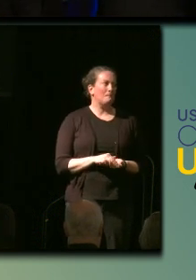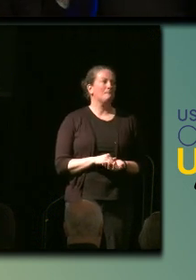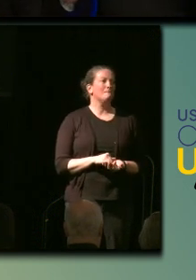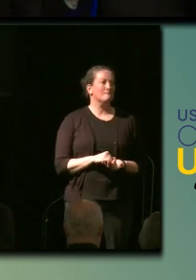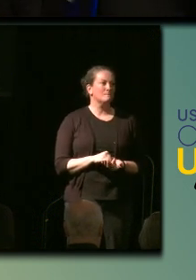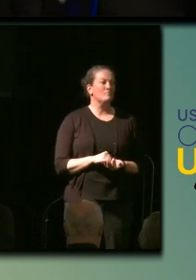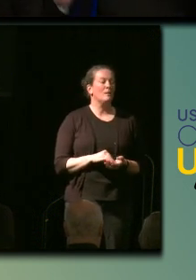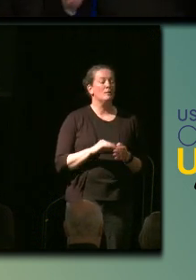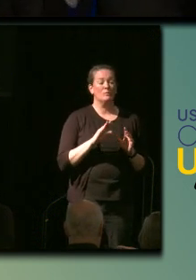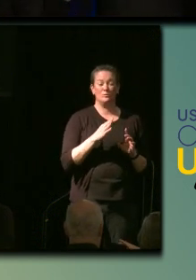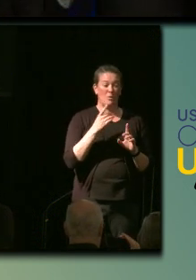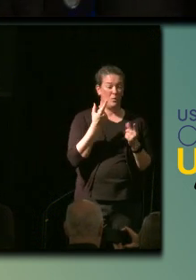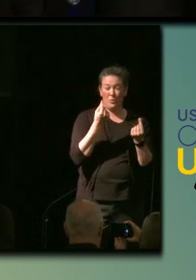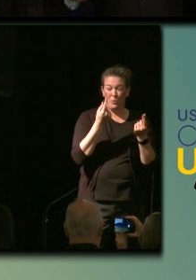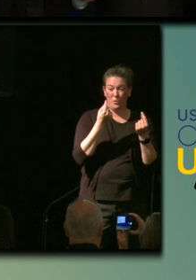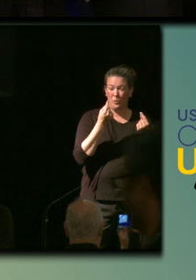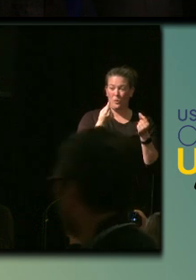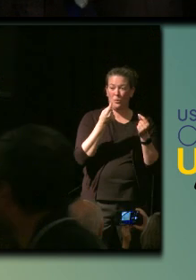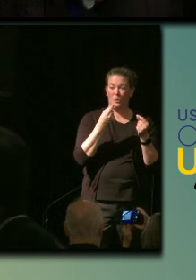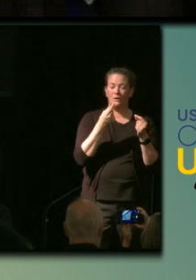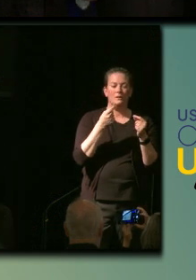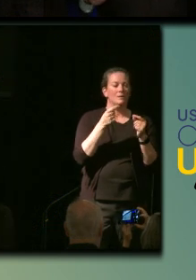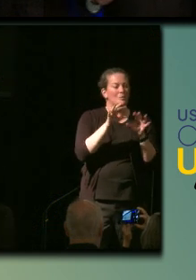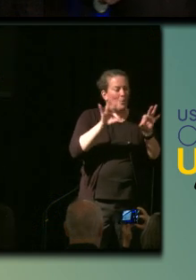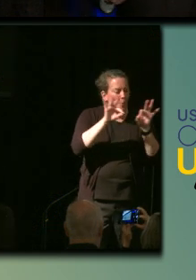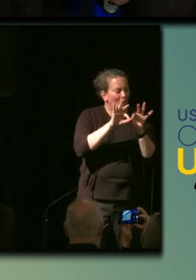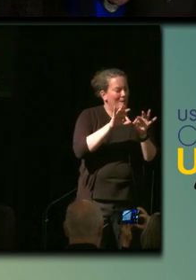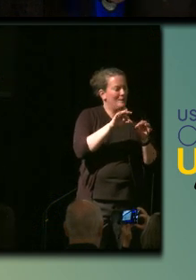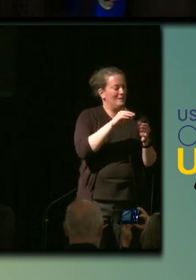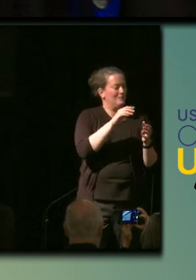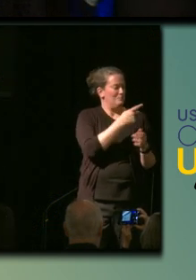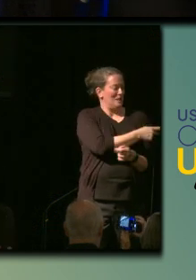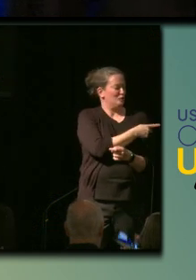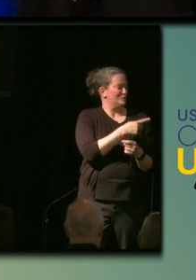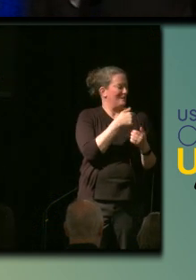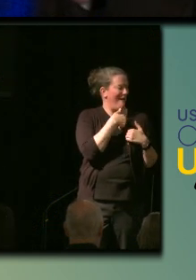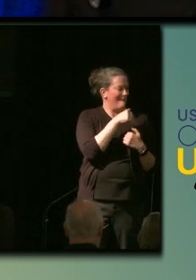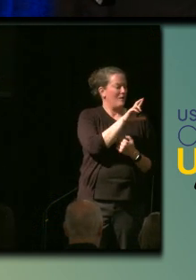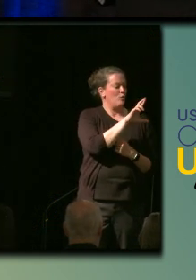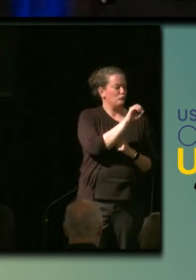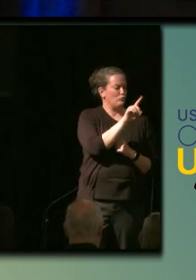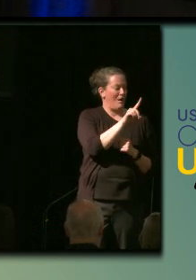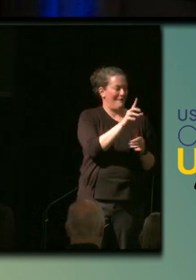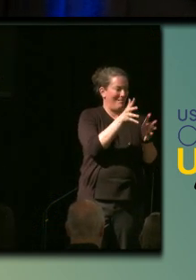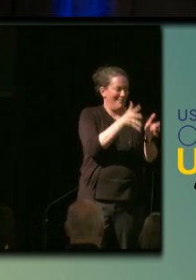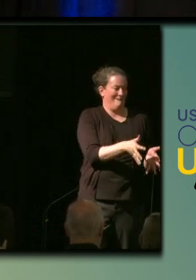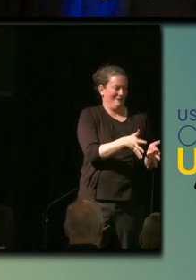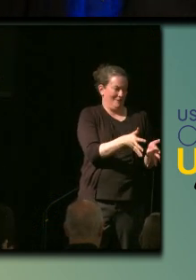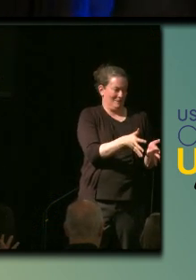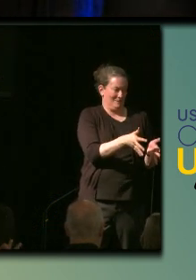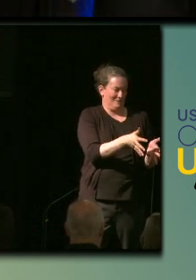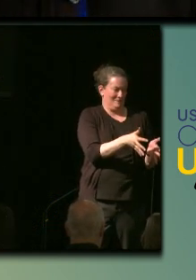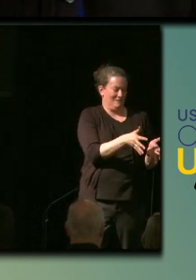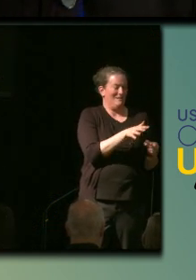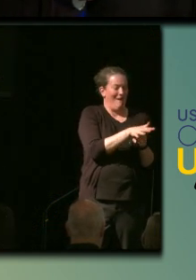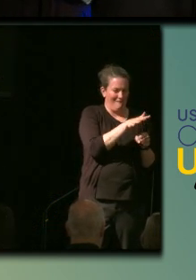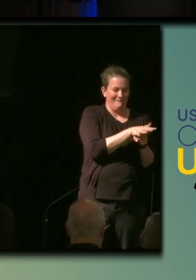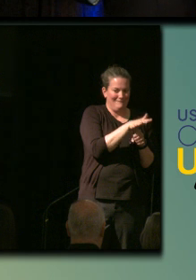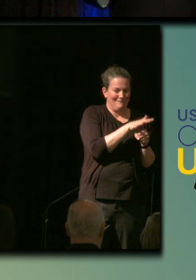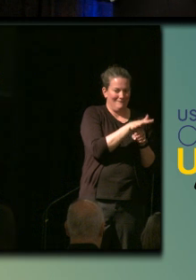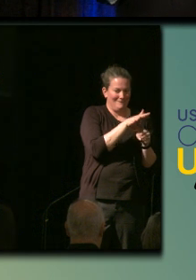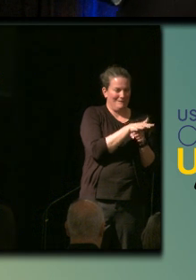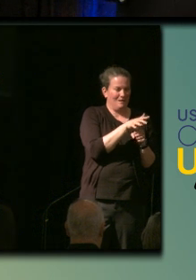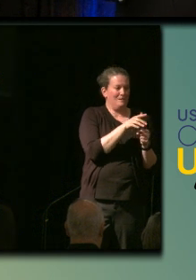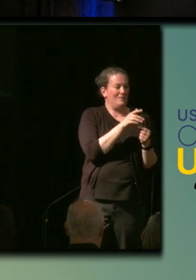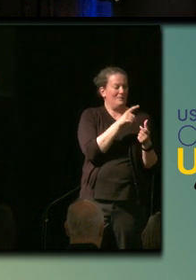that patients had enough rods left to support the cones, right? So the idea here is if you have more than 8 degrees of